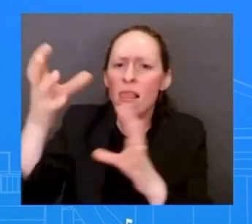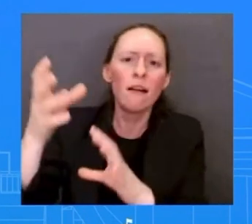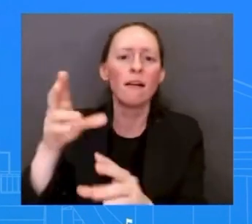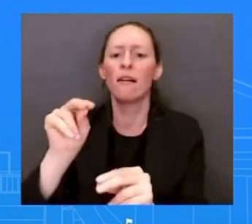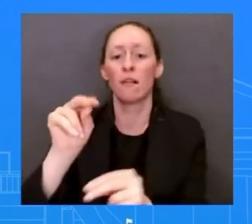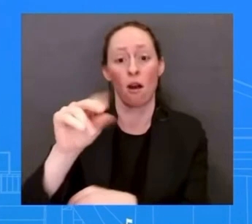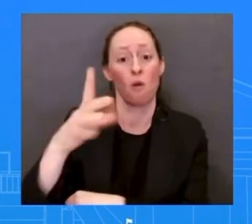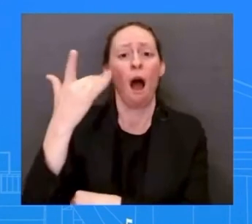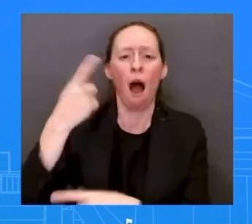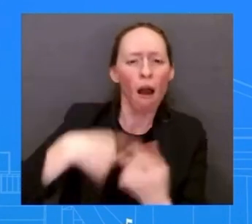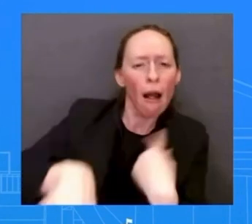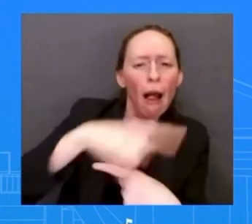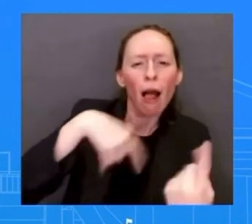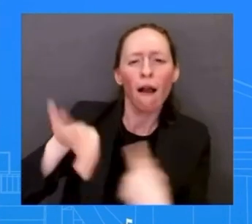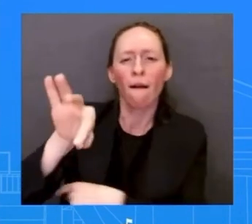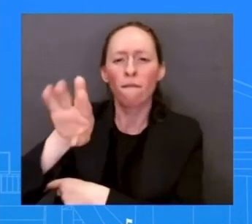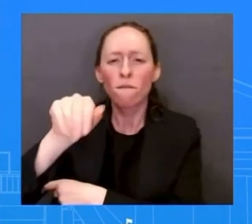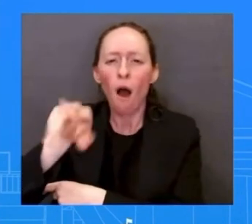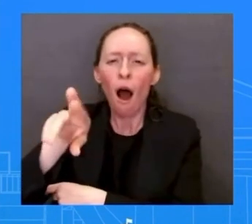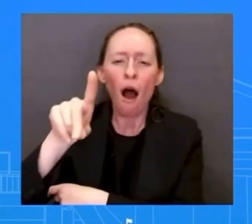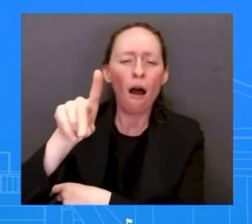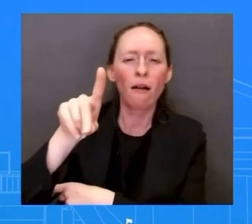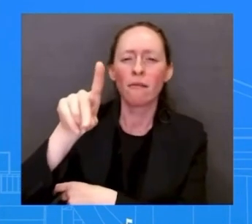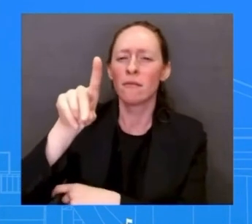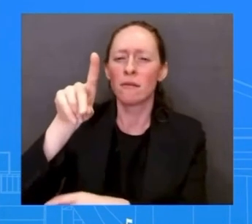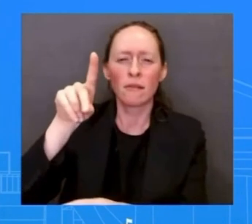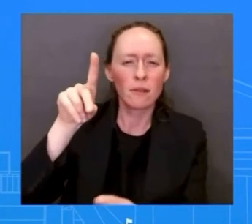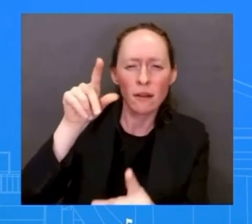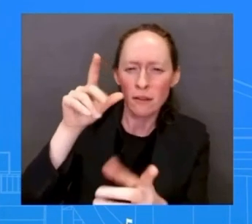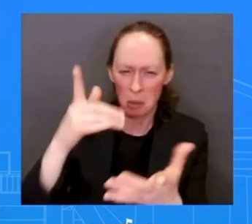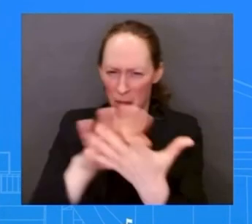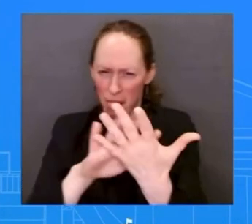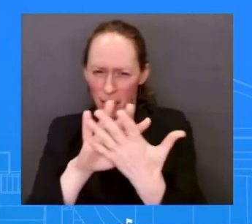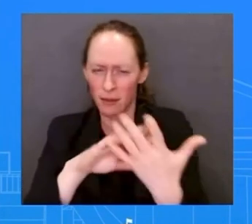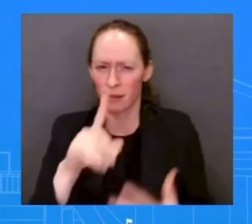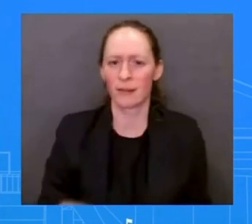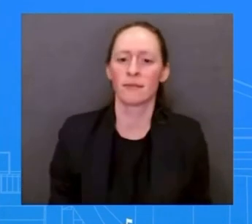have any reaction to that. So obviously, we've seen the reports. I just don't have a comment at this time.